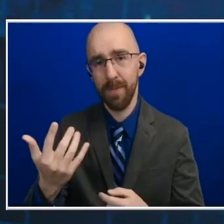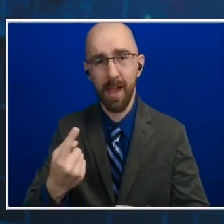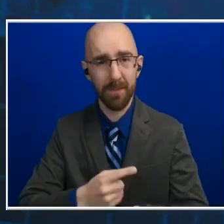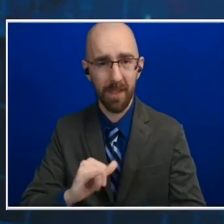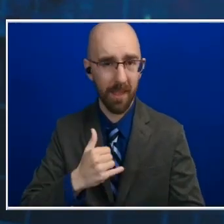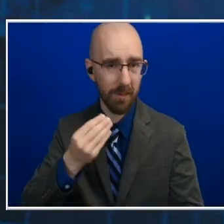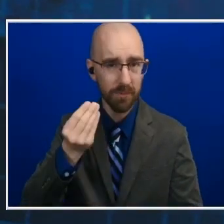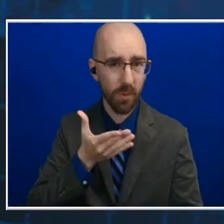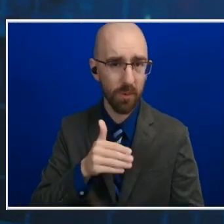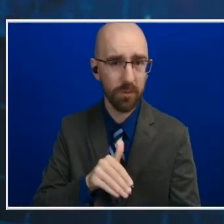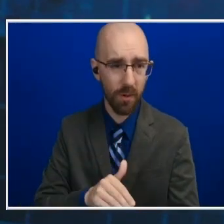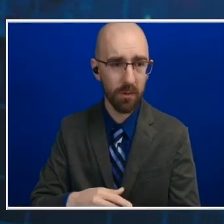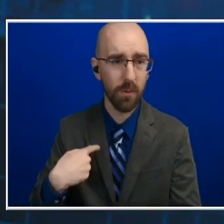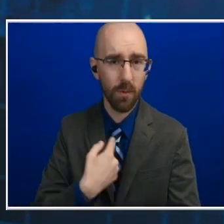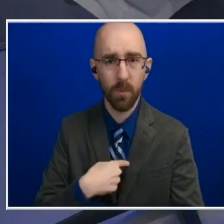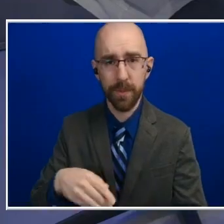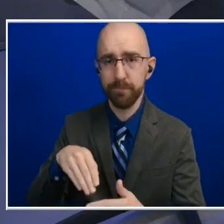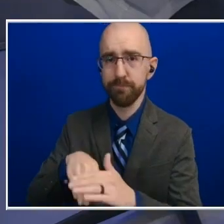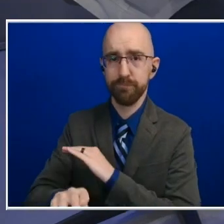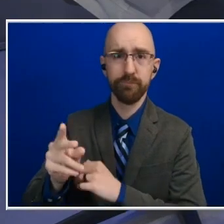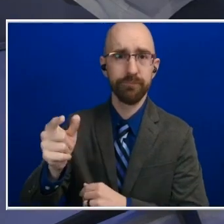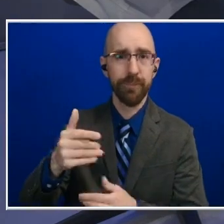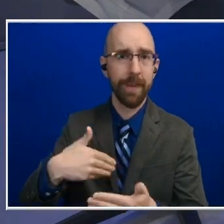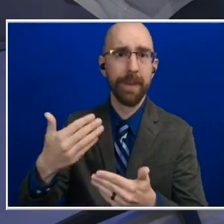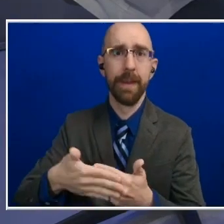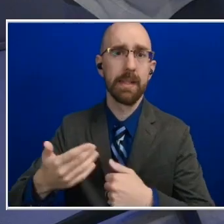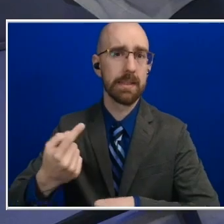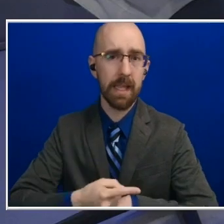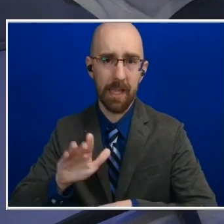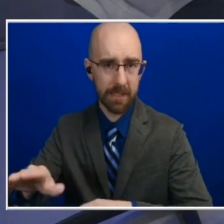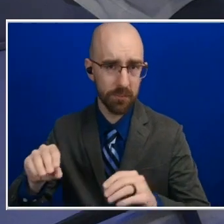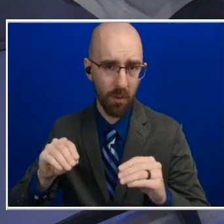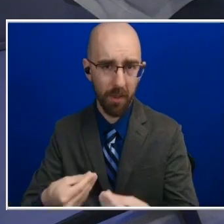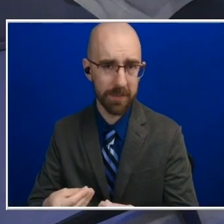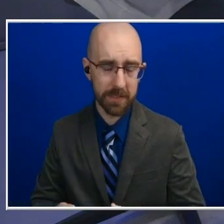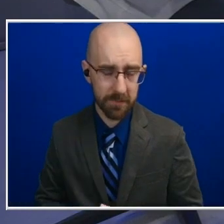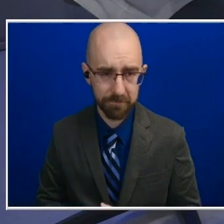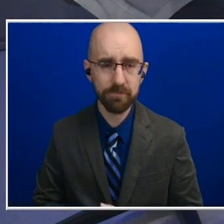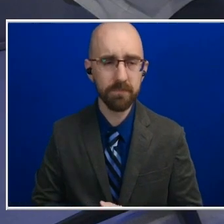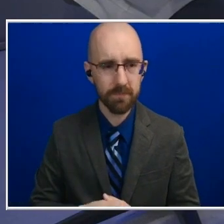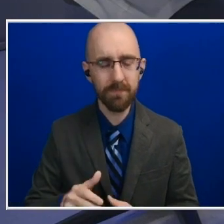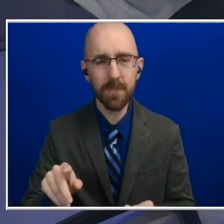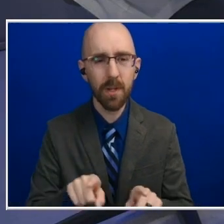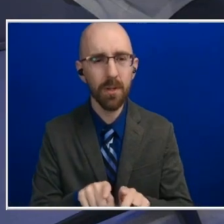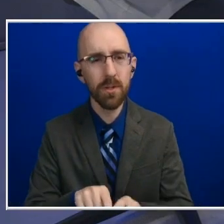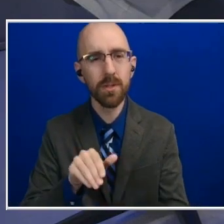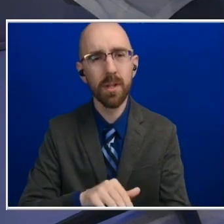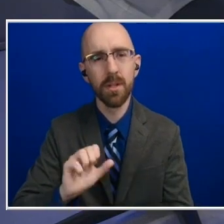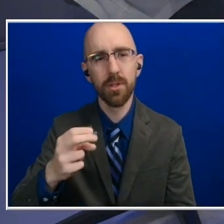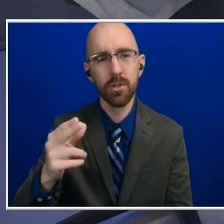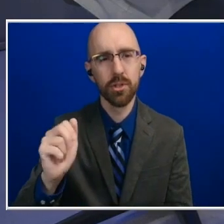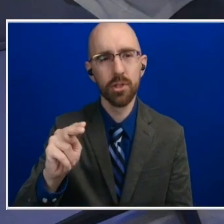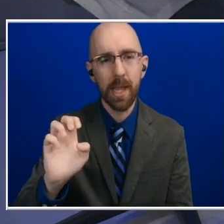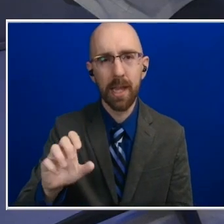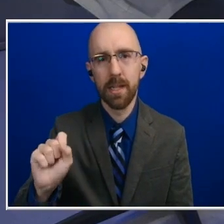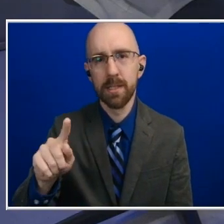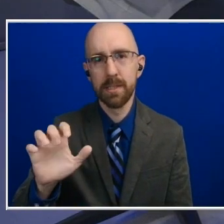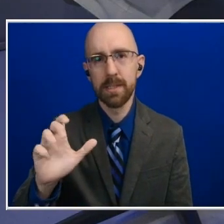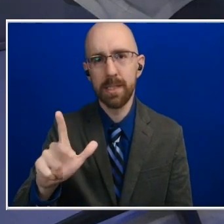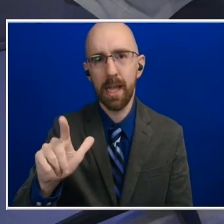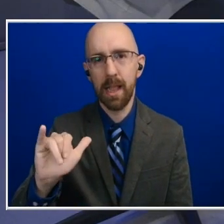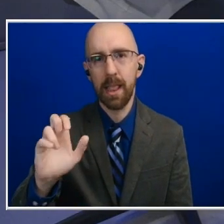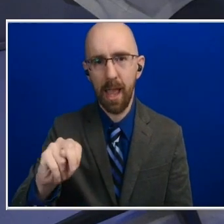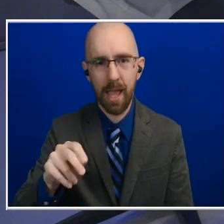his office the next day. Absolutely. And we also have Dr. Shane Steckline with us. He's a radiation oncologist here at the health